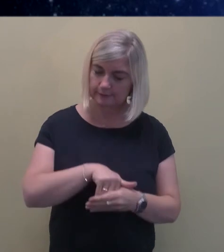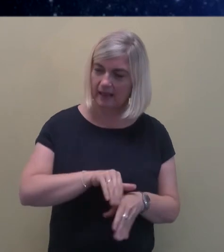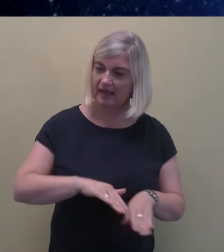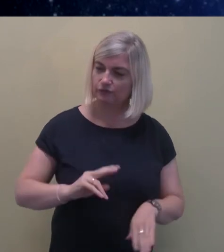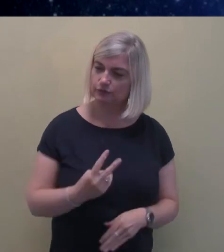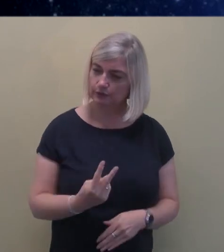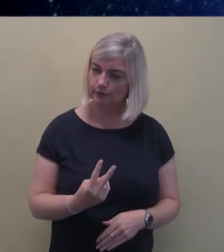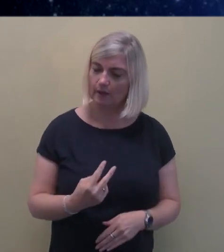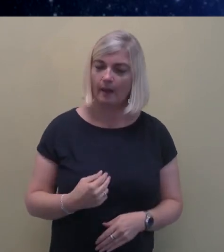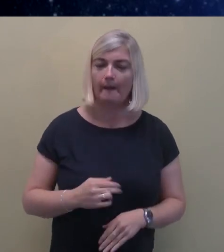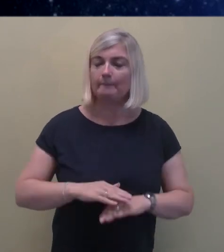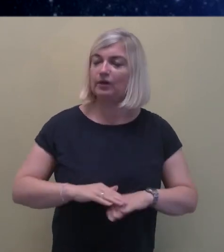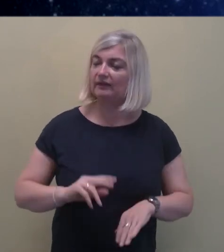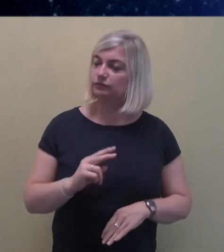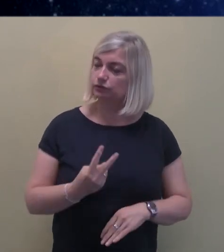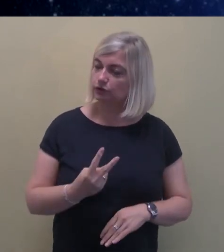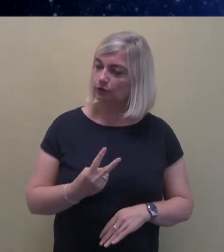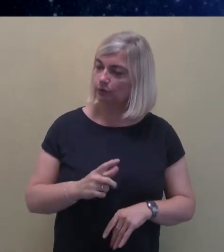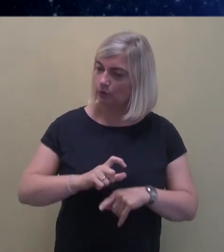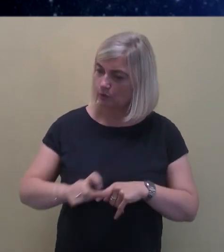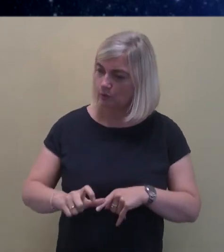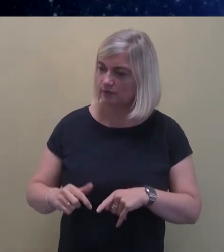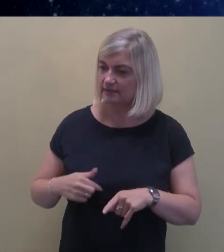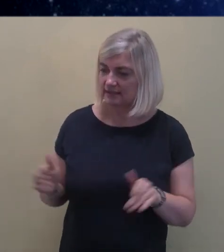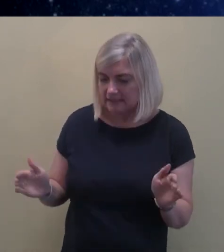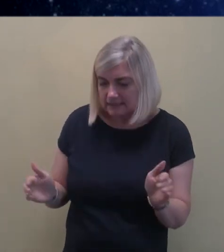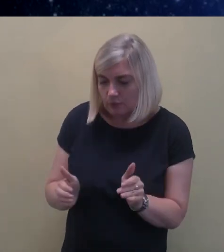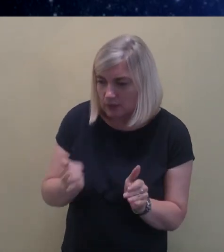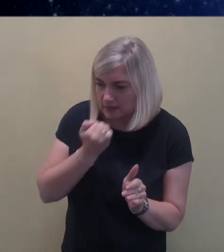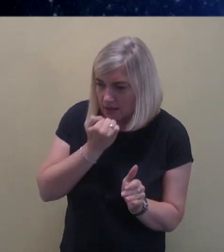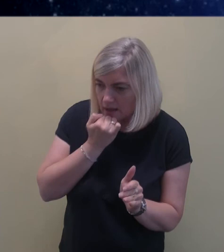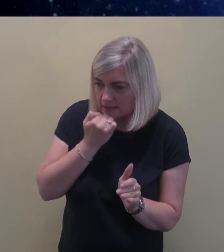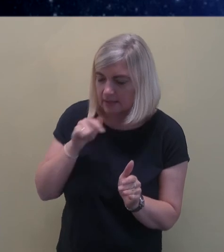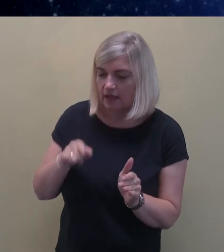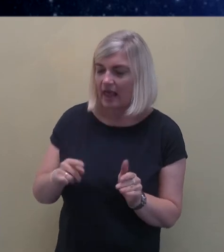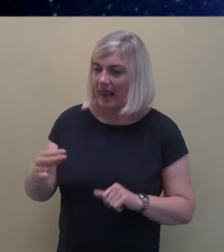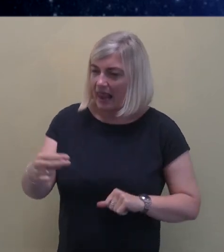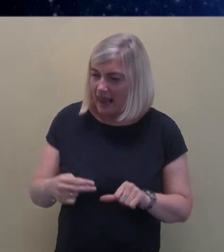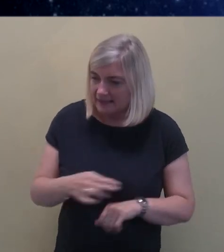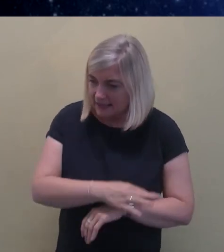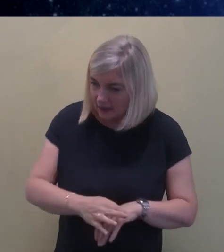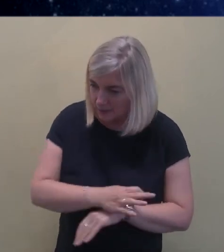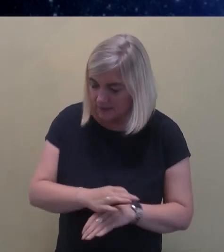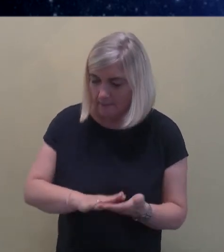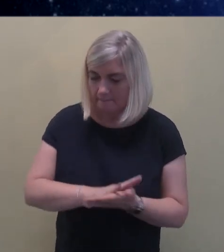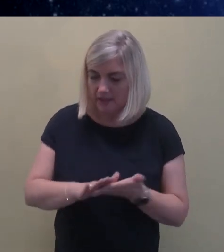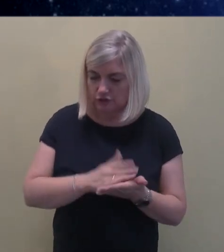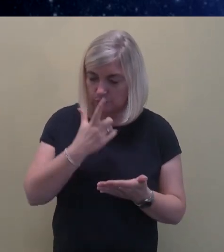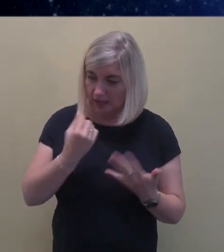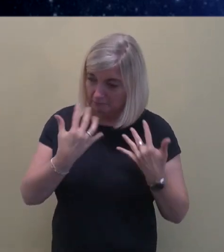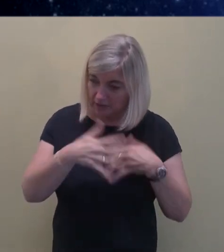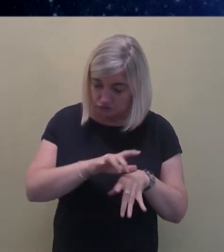level 2, because level 2 qualification, the core qualification is smaller in size, so that you have much more time to focus